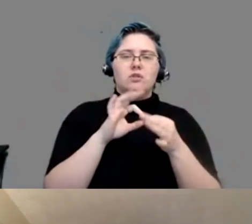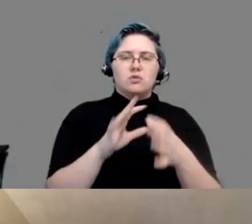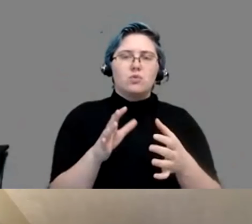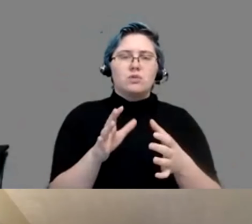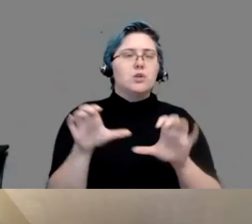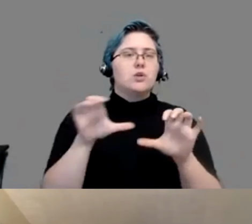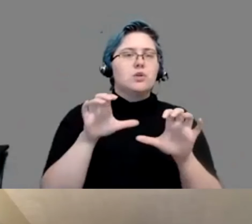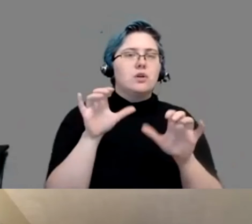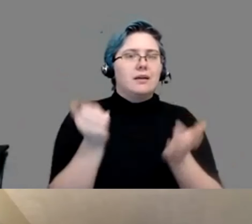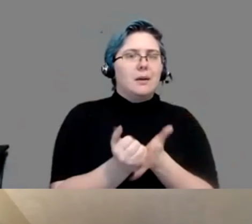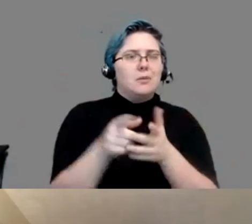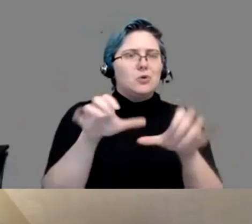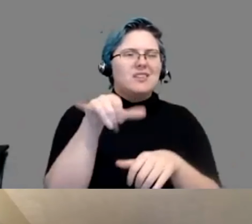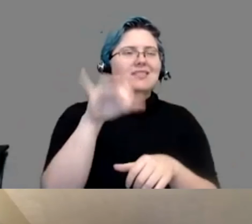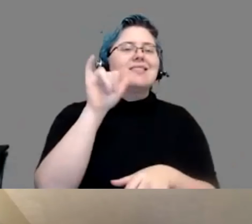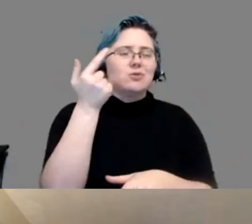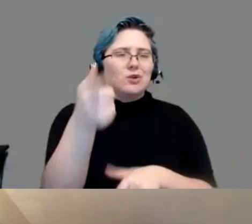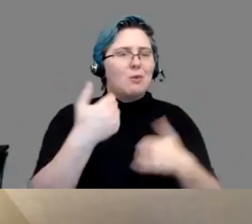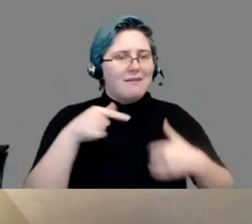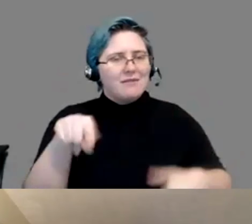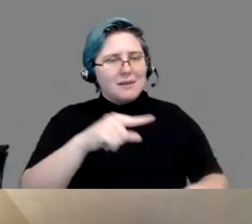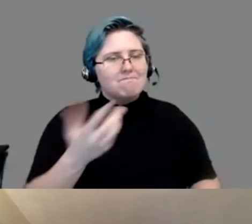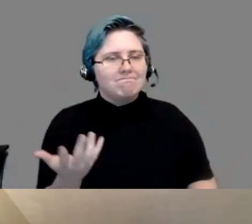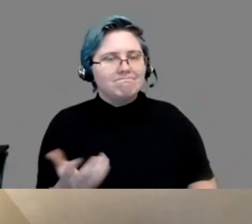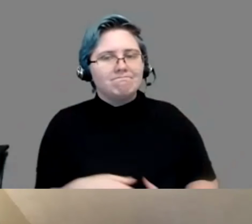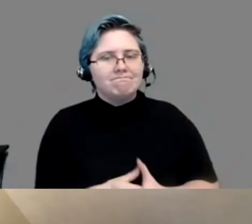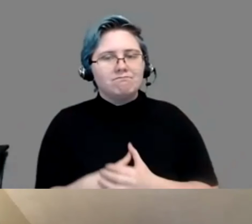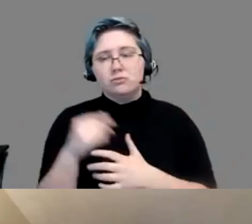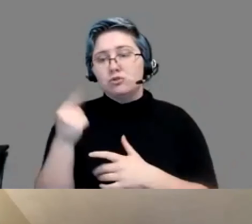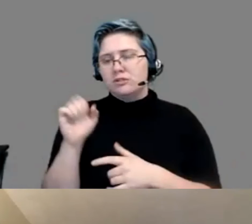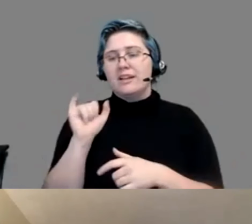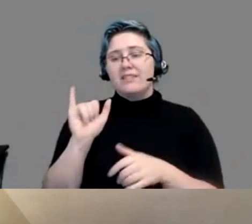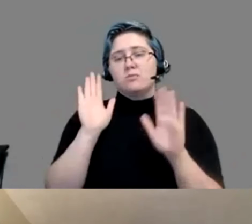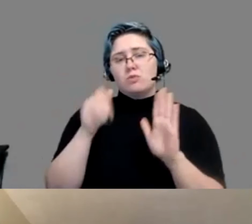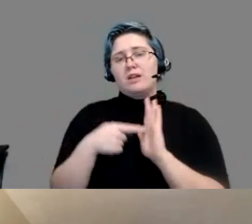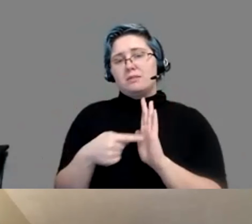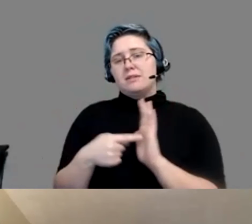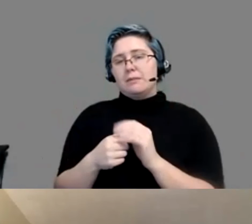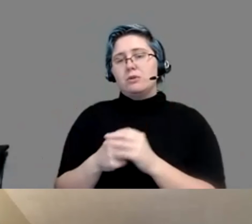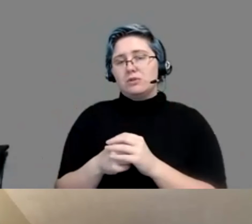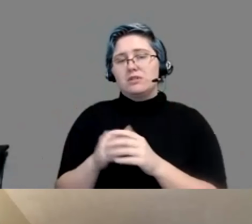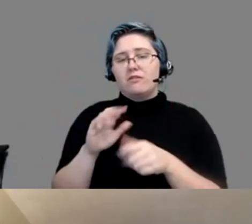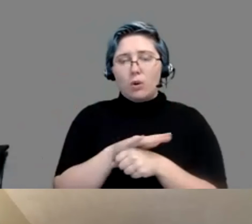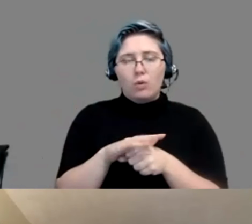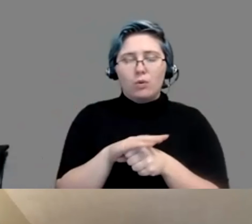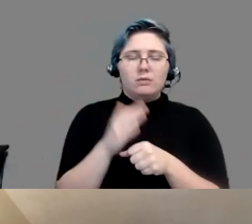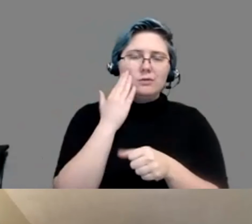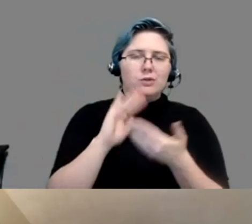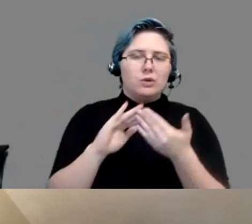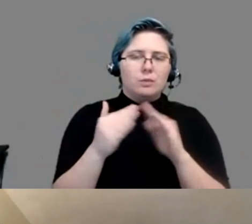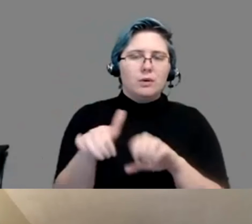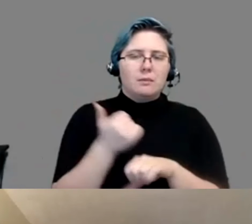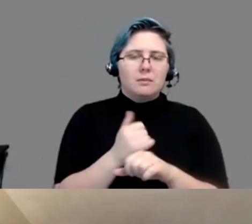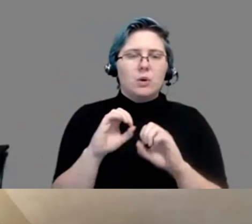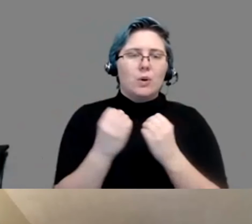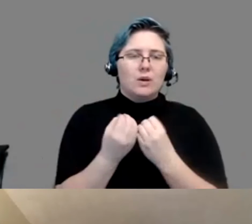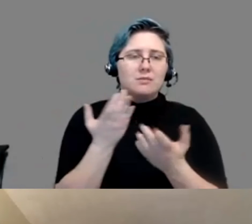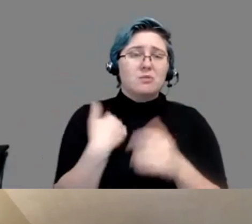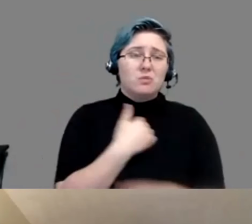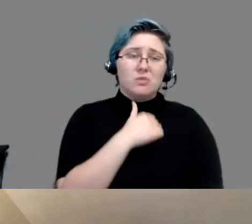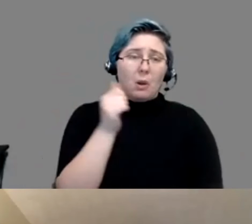it, because that's what they're there for. Yeah, those are some great examples of local, community-based organizations we may not think